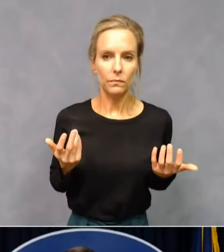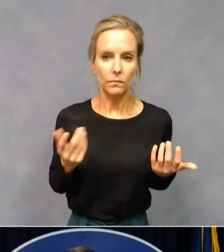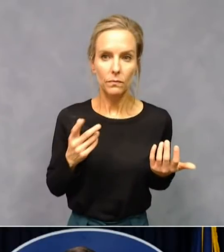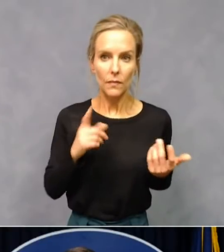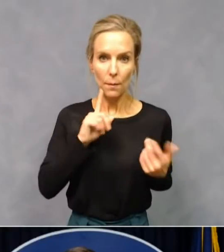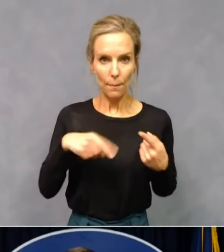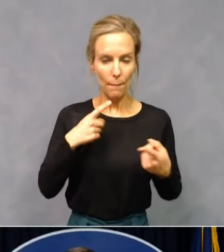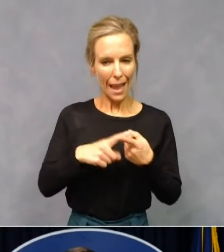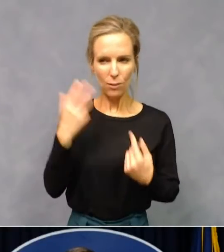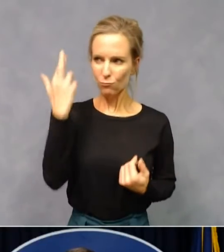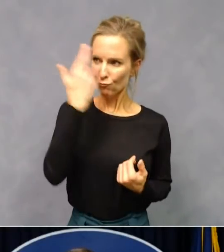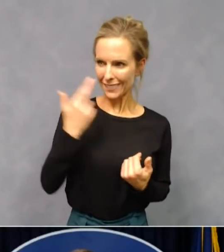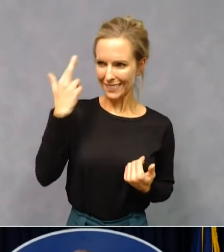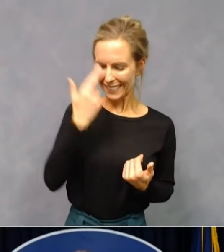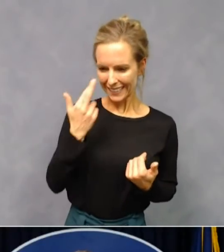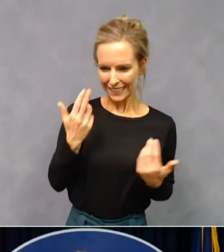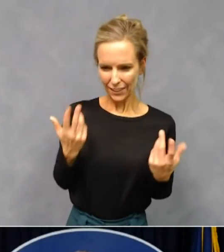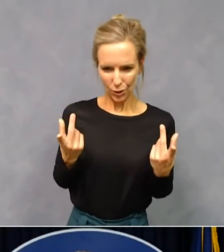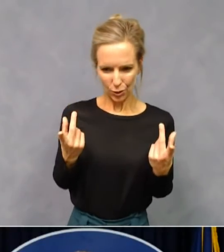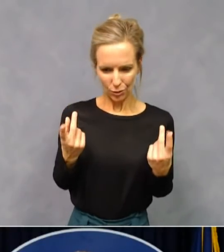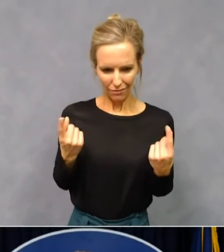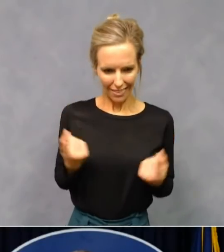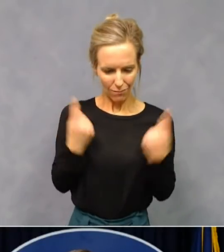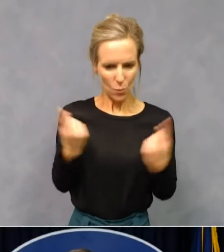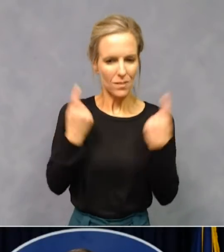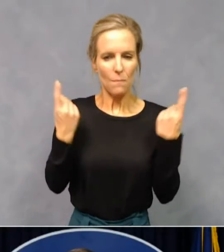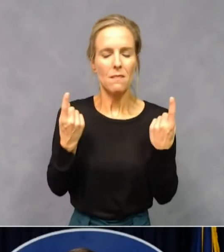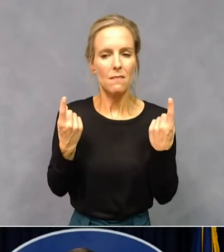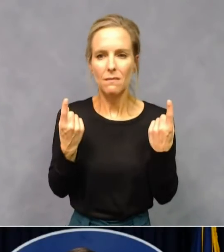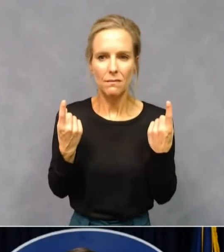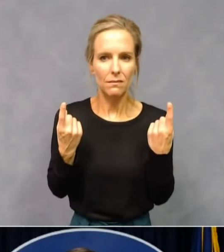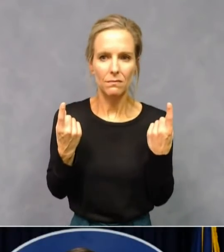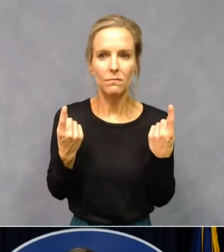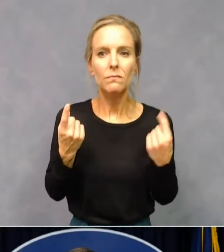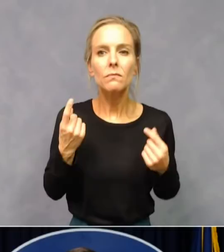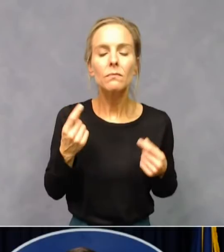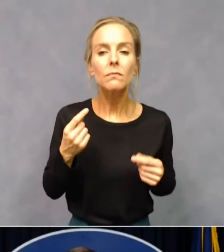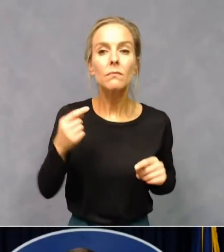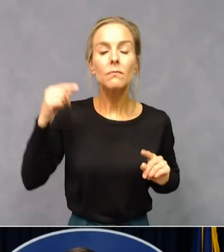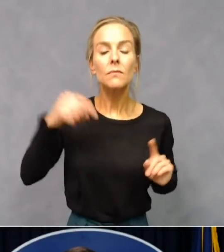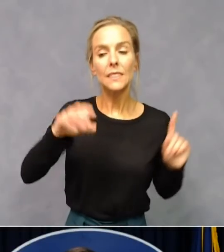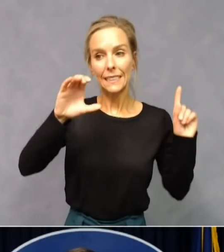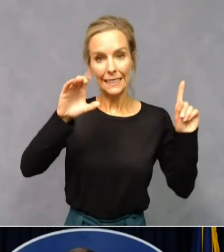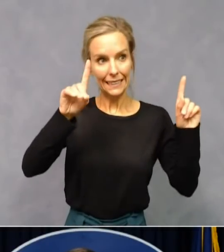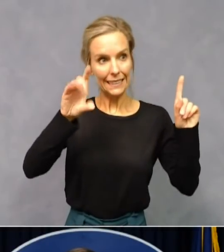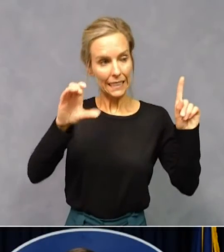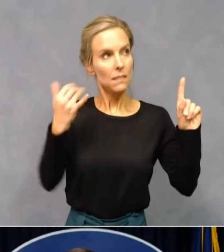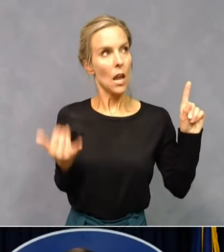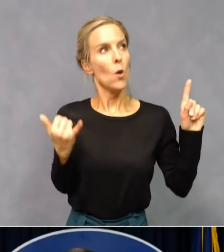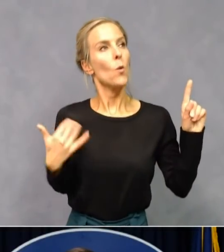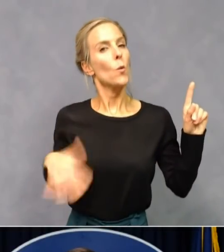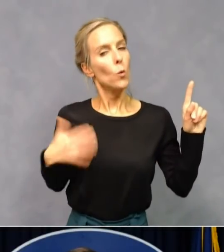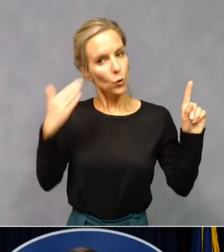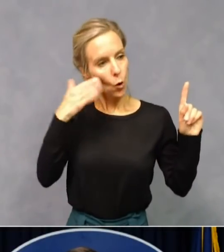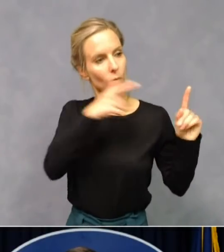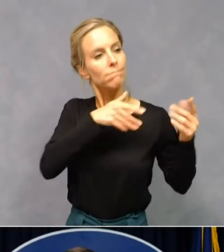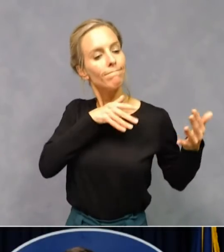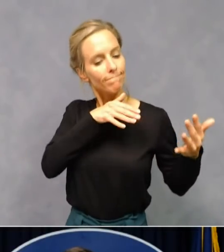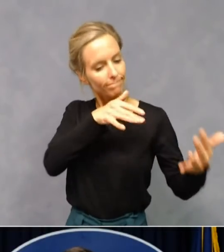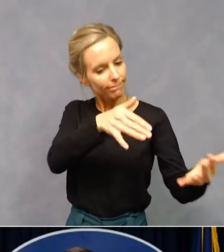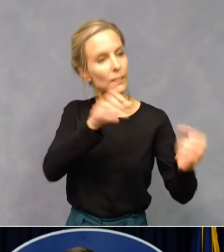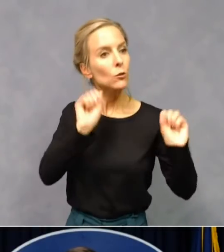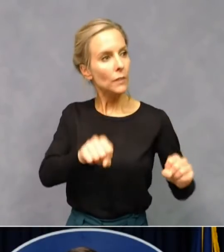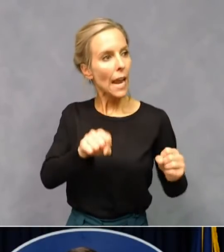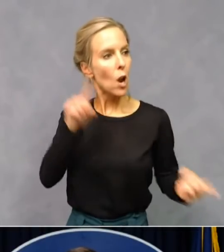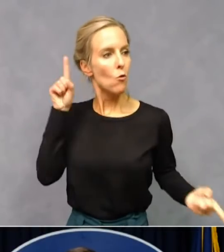rationalizing out of doing something. So if the CDC now knows from their studies that you can reduce the spread by